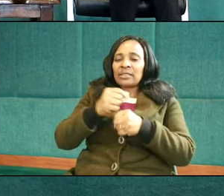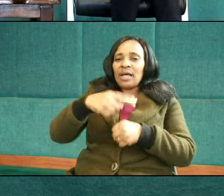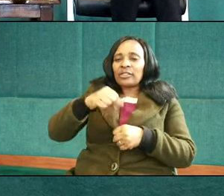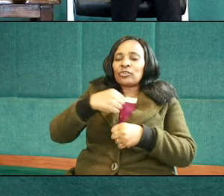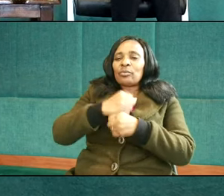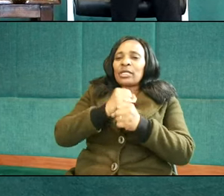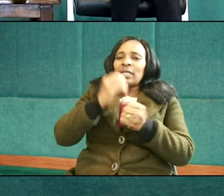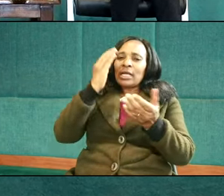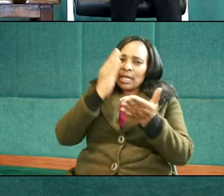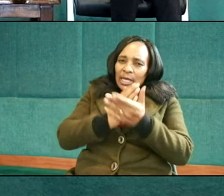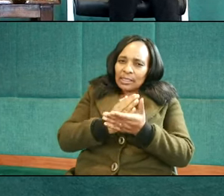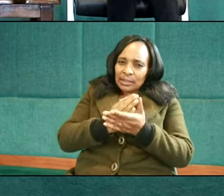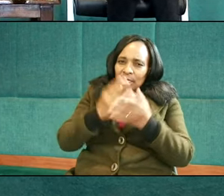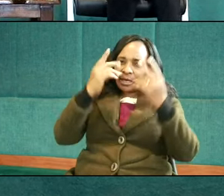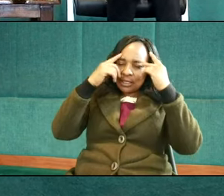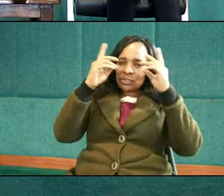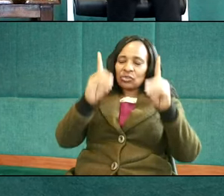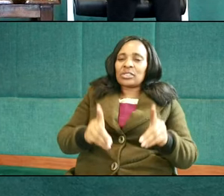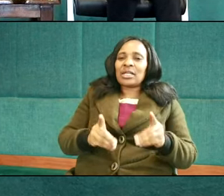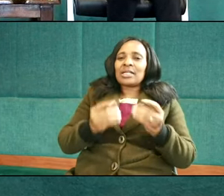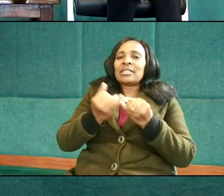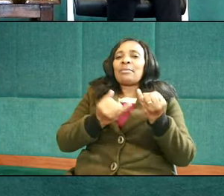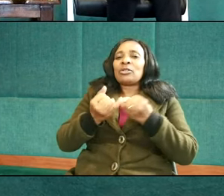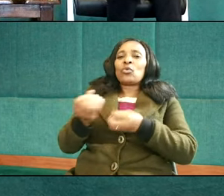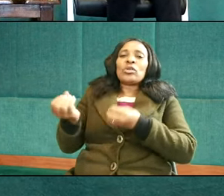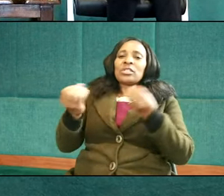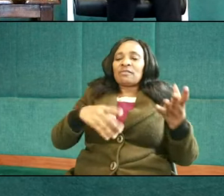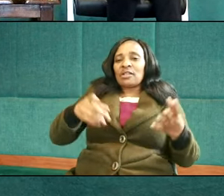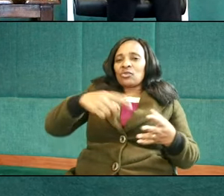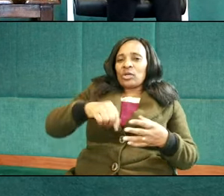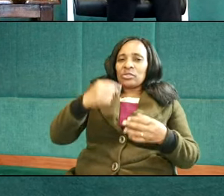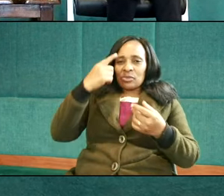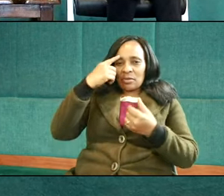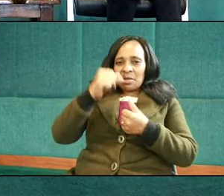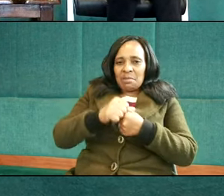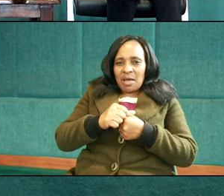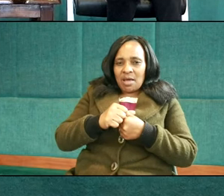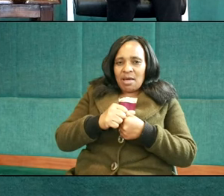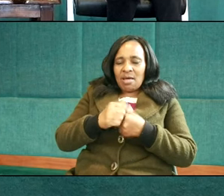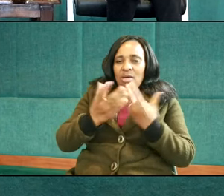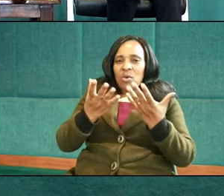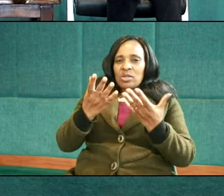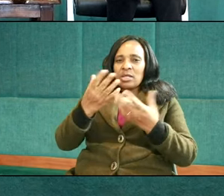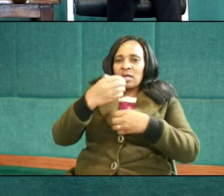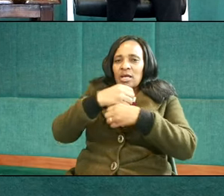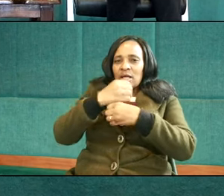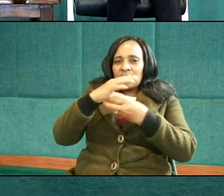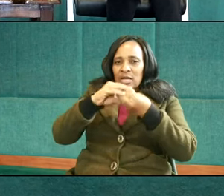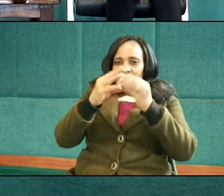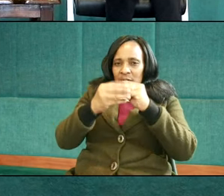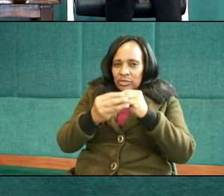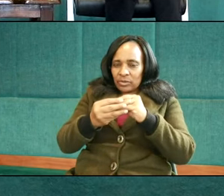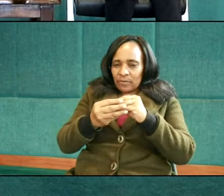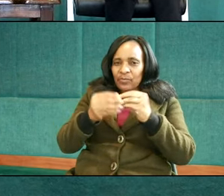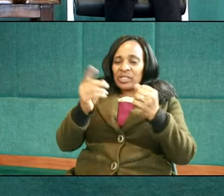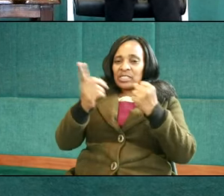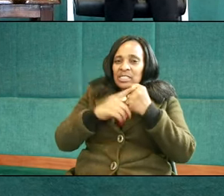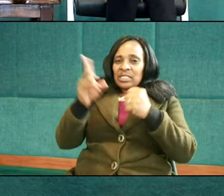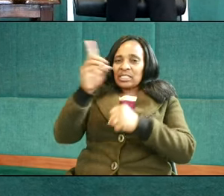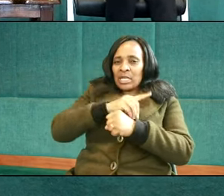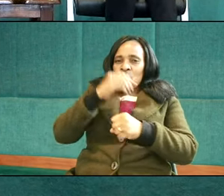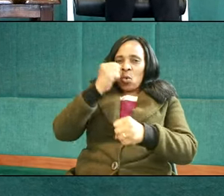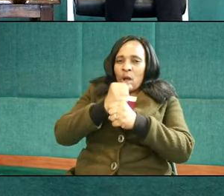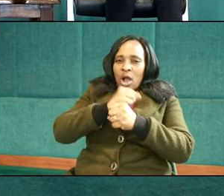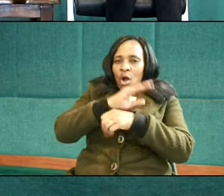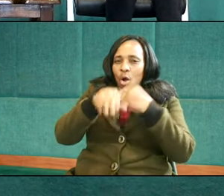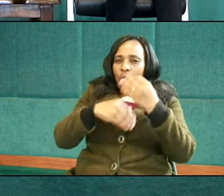decisions. In fact, the Sabbath was given to us to remember creation. Because in 6 days you shall labor and do all